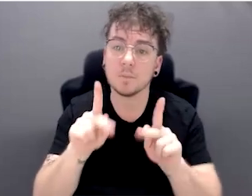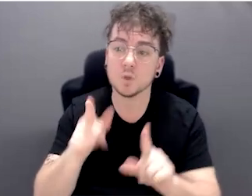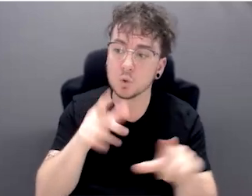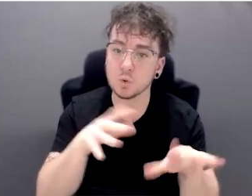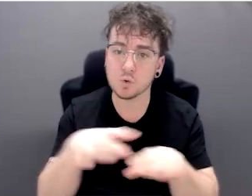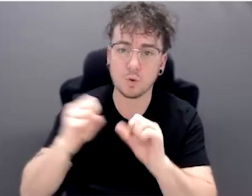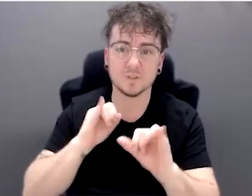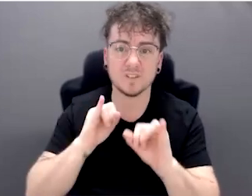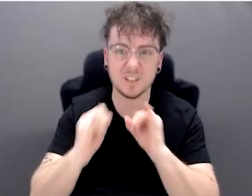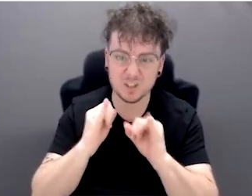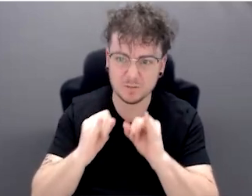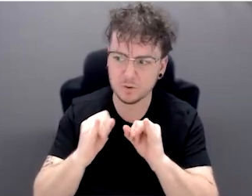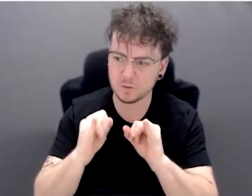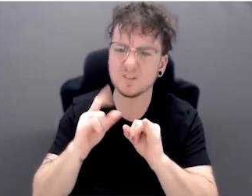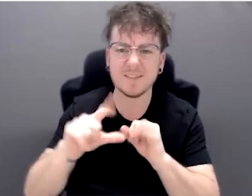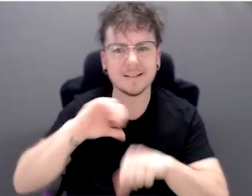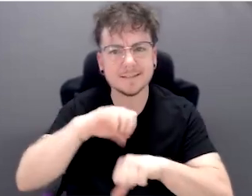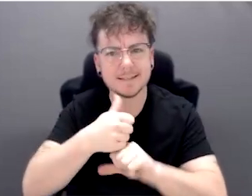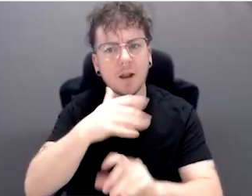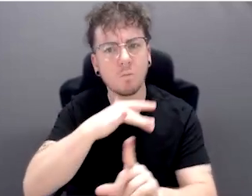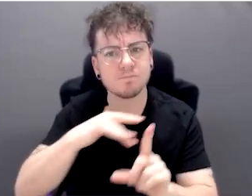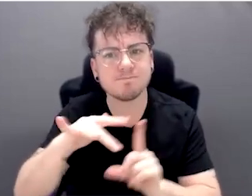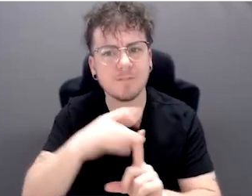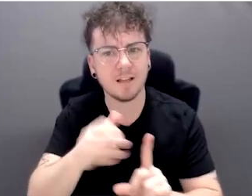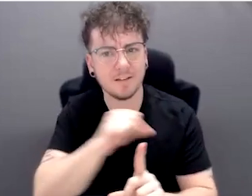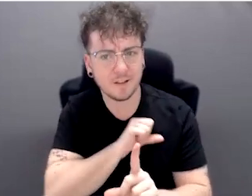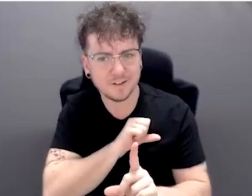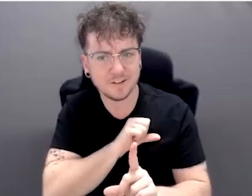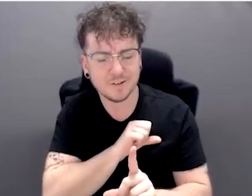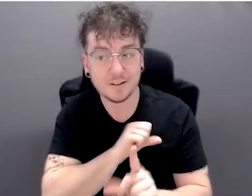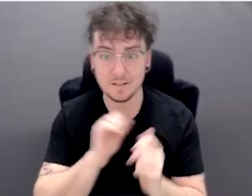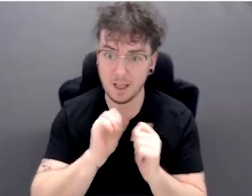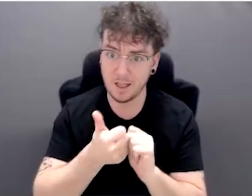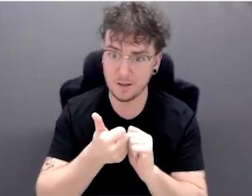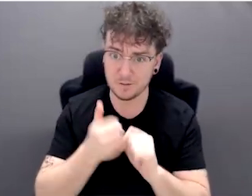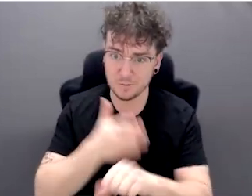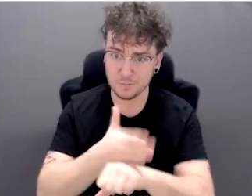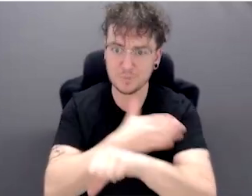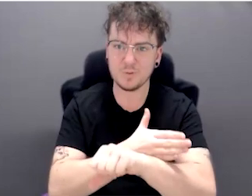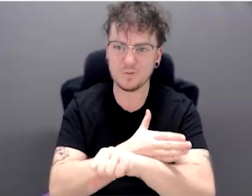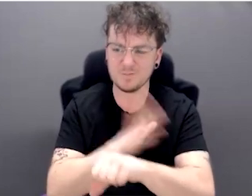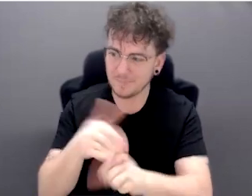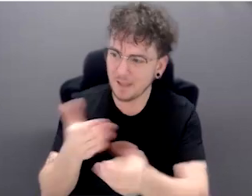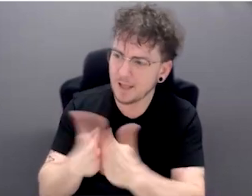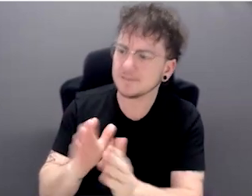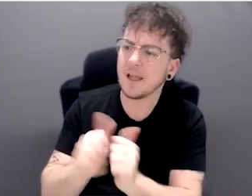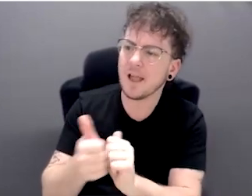become more inclusive by asking everyone what would help you to be successful in your interview.